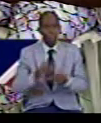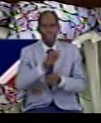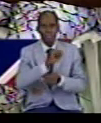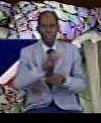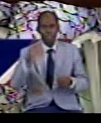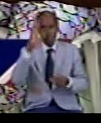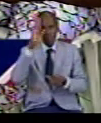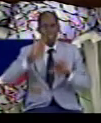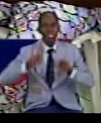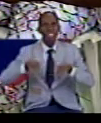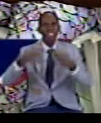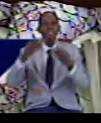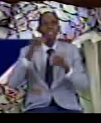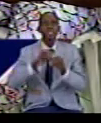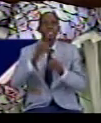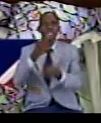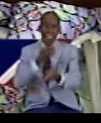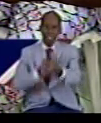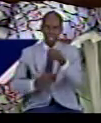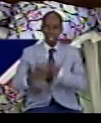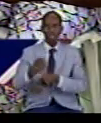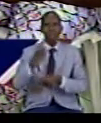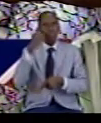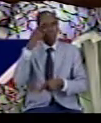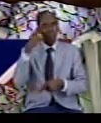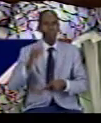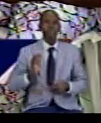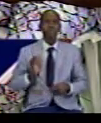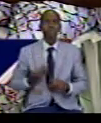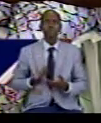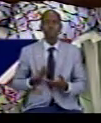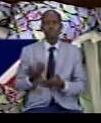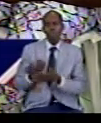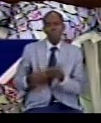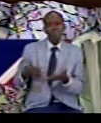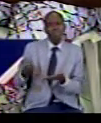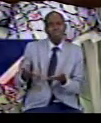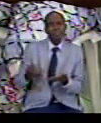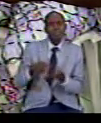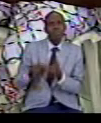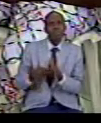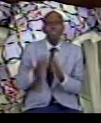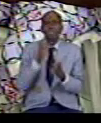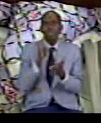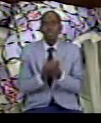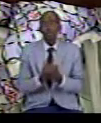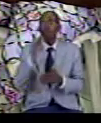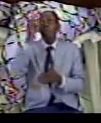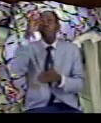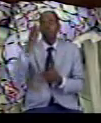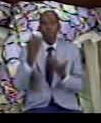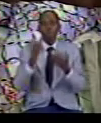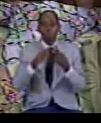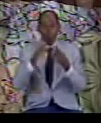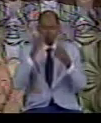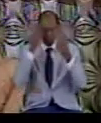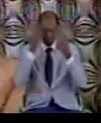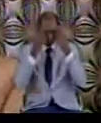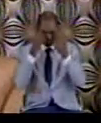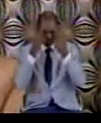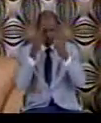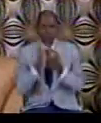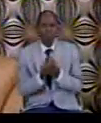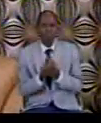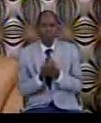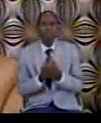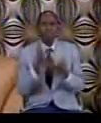in exchange for his soul? What he's telling us tonight, he wants us to think about. He wants us to turn